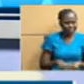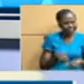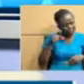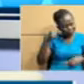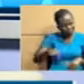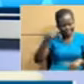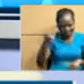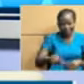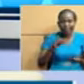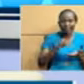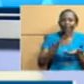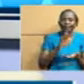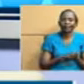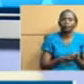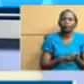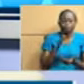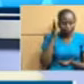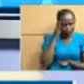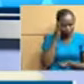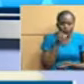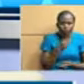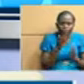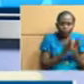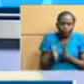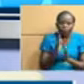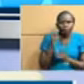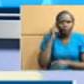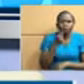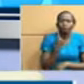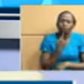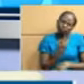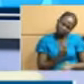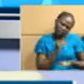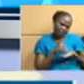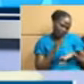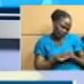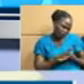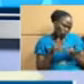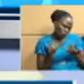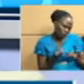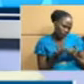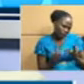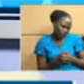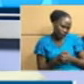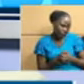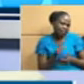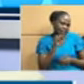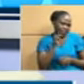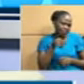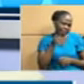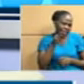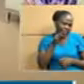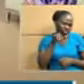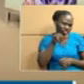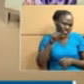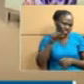quality data and know who we are planning for. Is it data that is absent, or is it asymmetries, information asymmetries? Synergies. Because